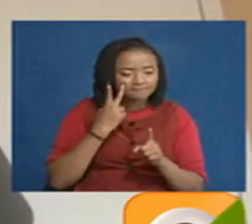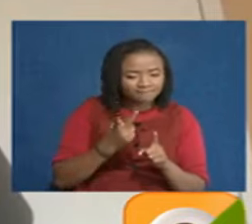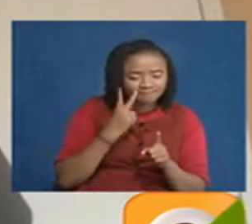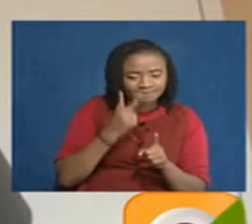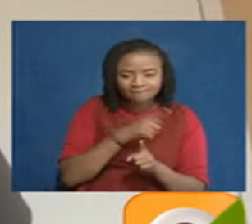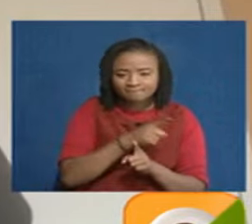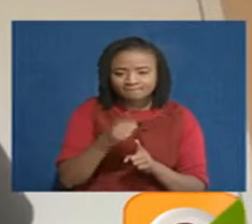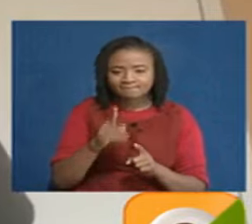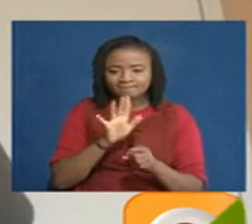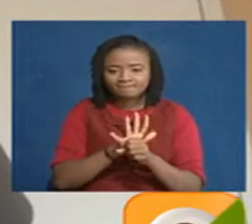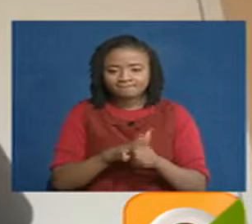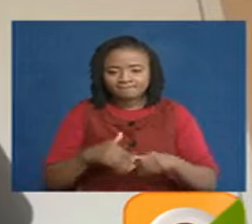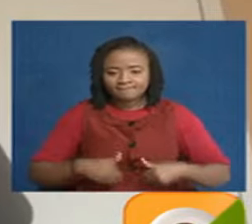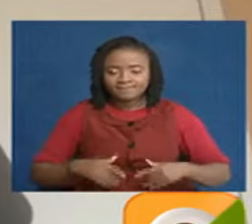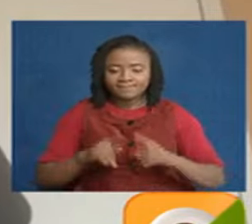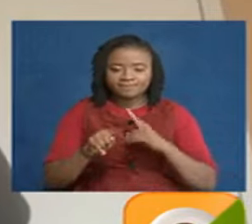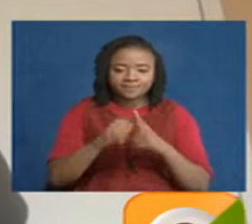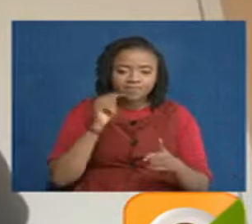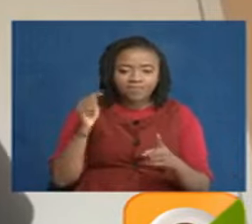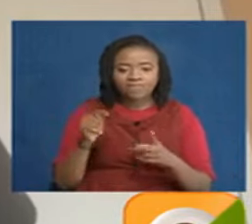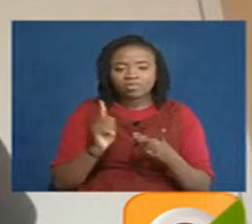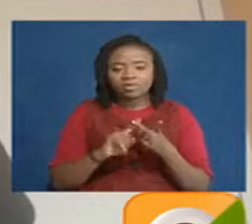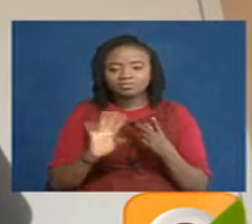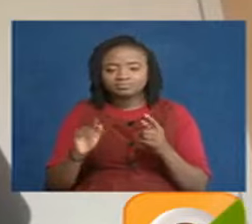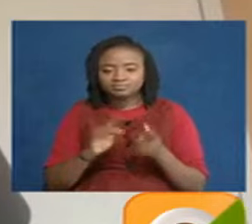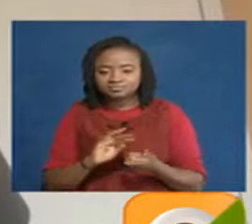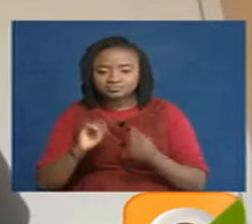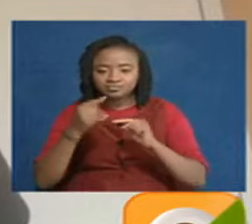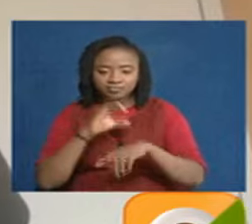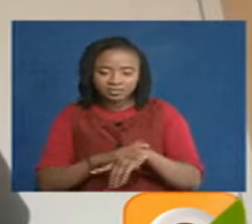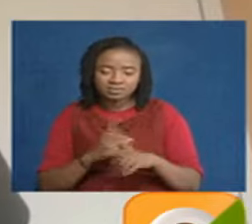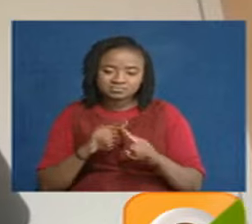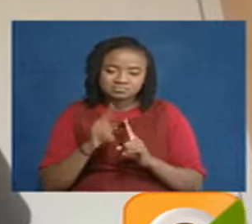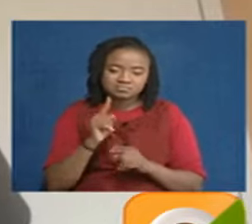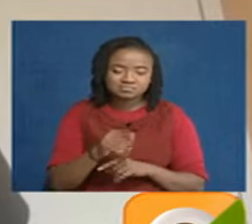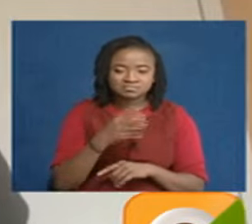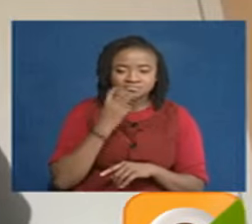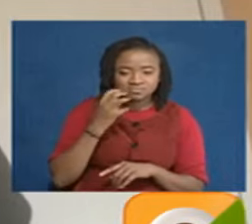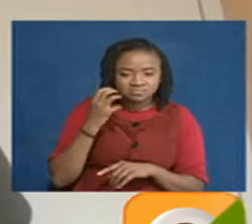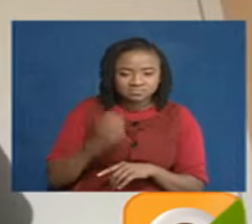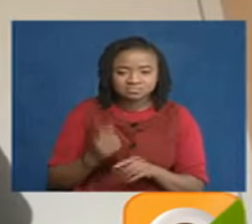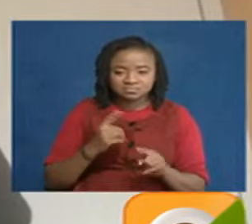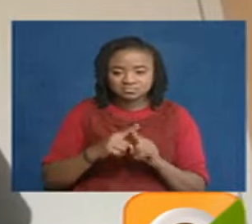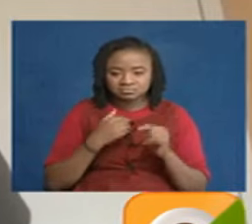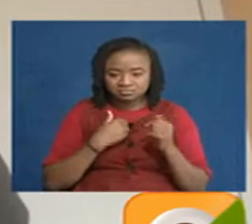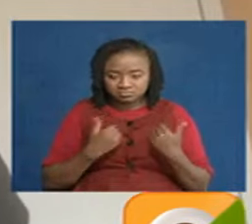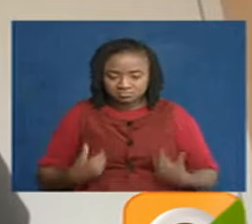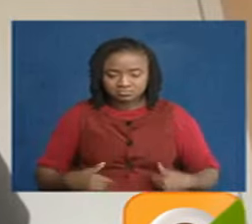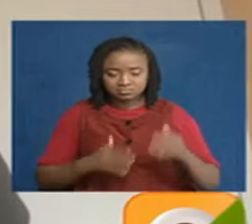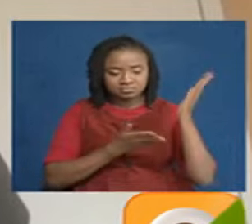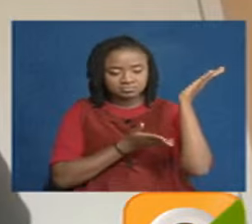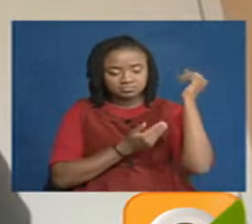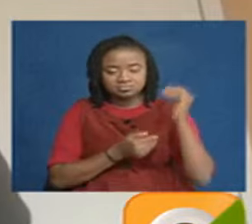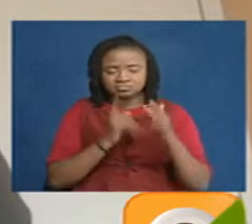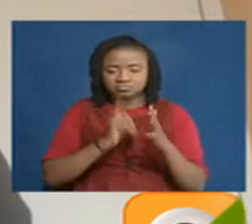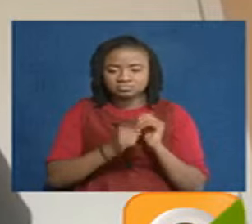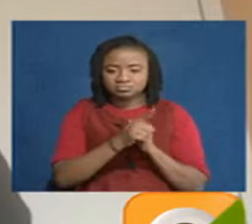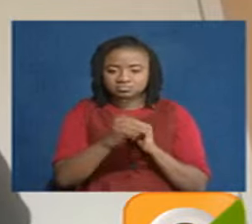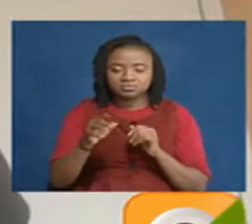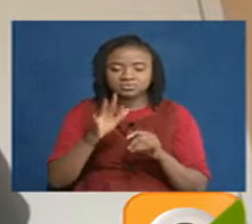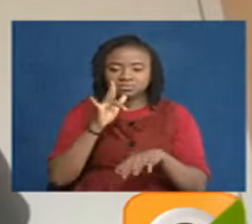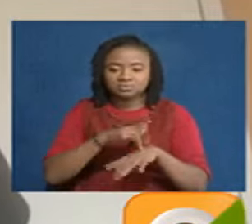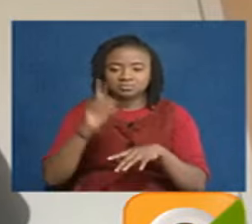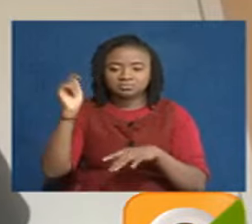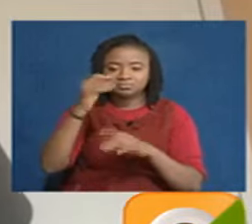deeply unfortunate. And my hope is that it has not deeply damaged Kenya's image